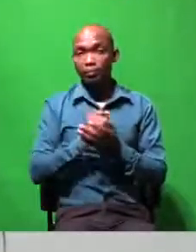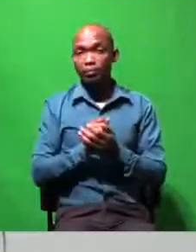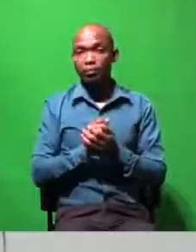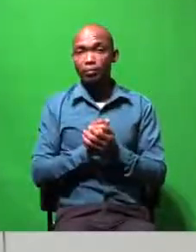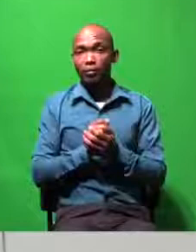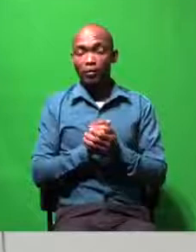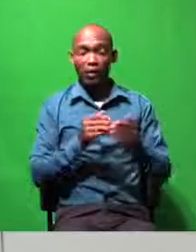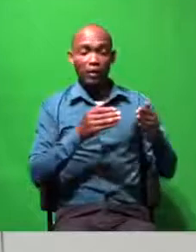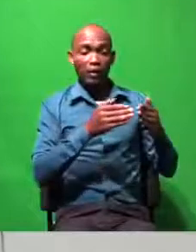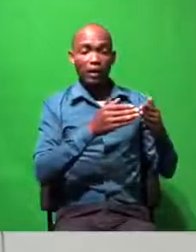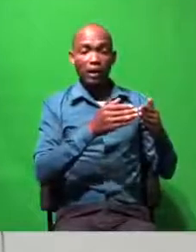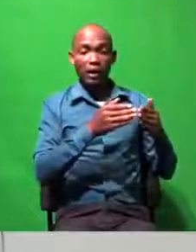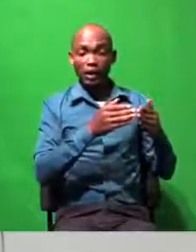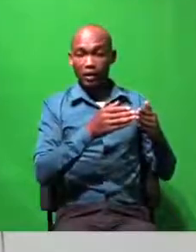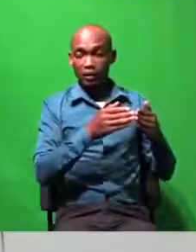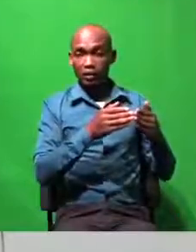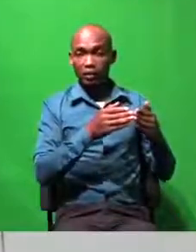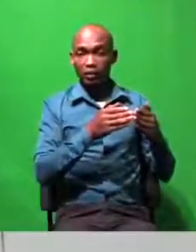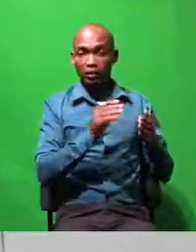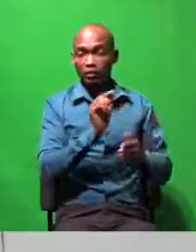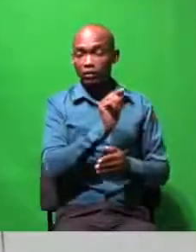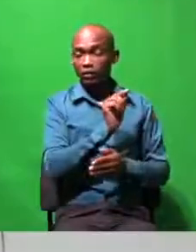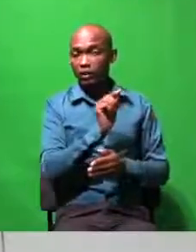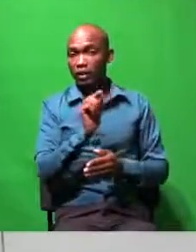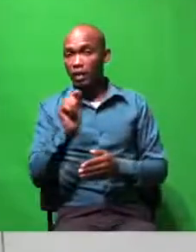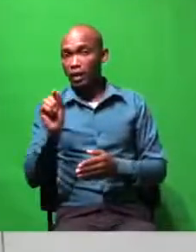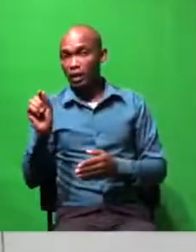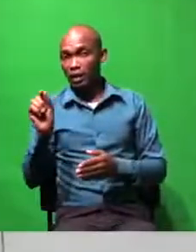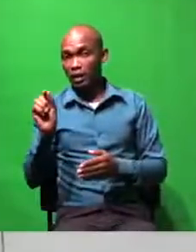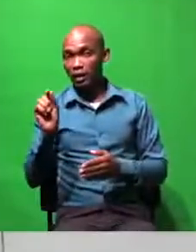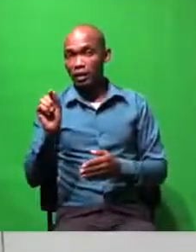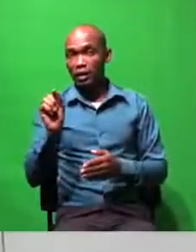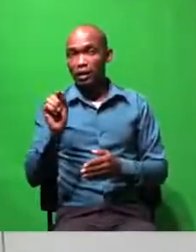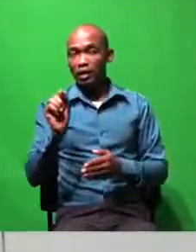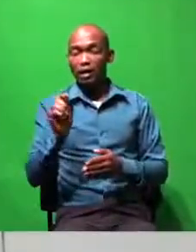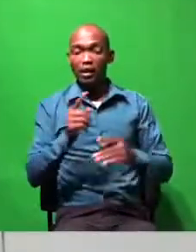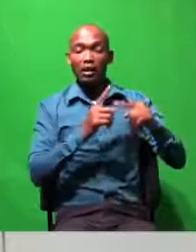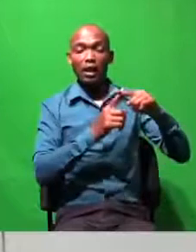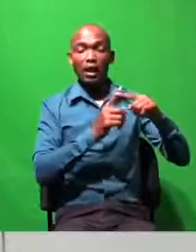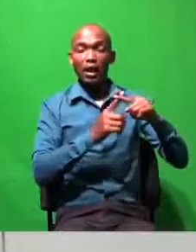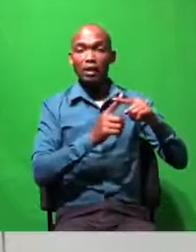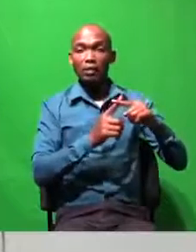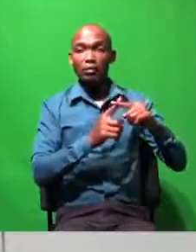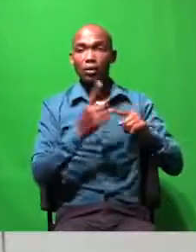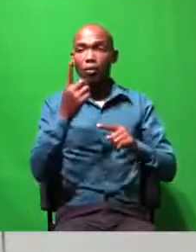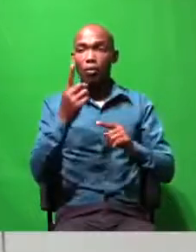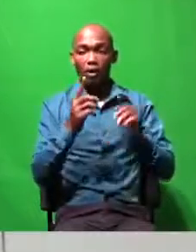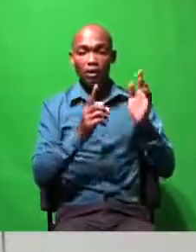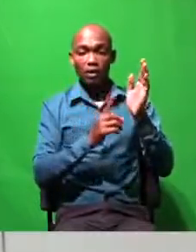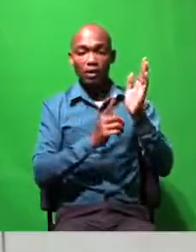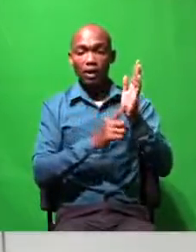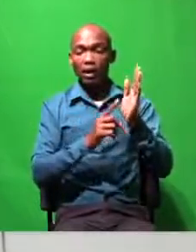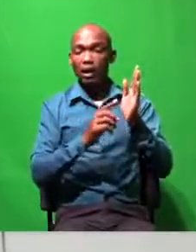The angles along the straight lines can add up to 180 degrees.